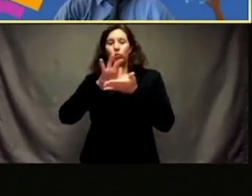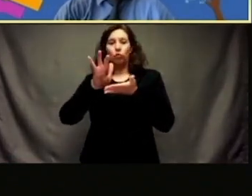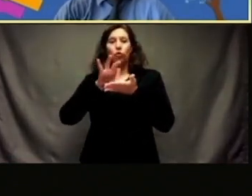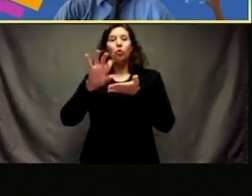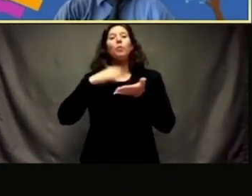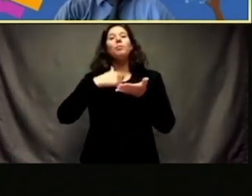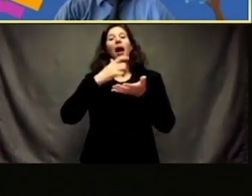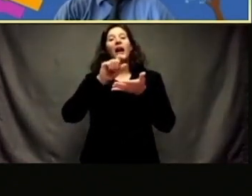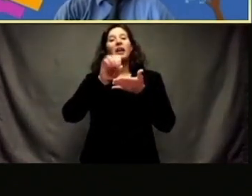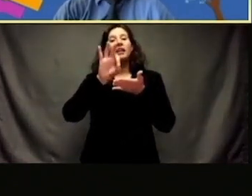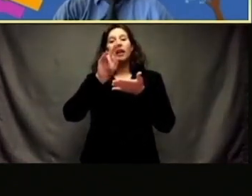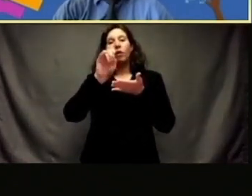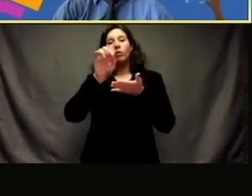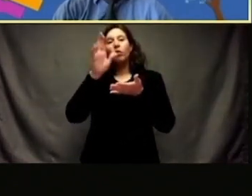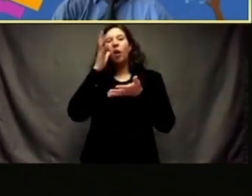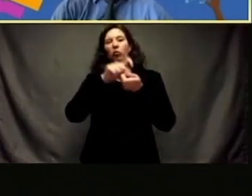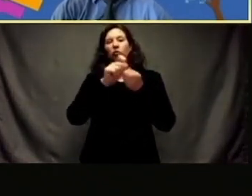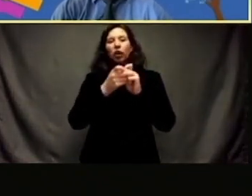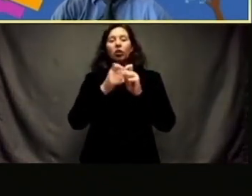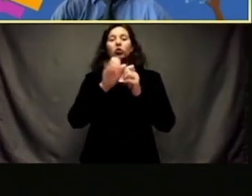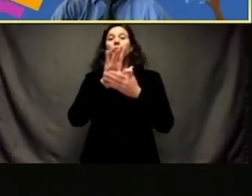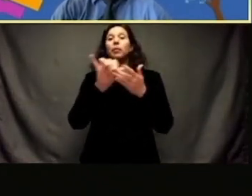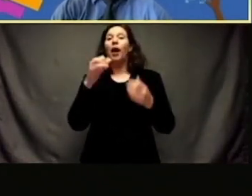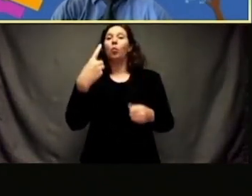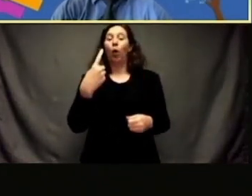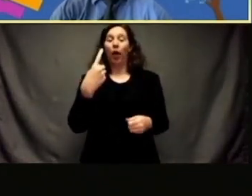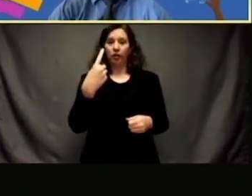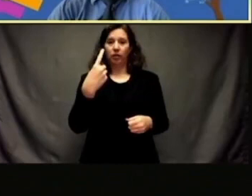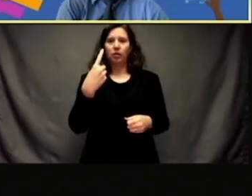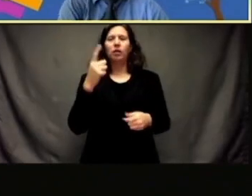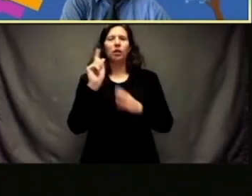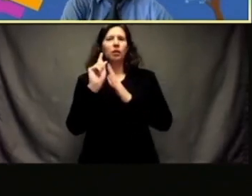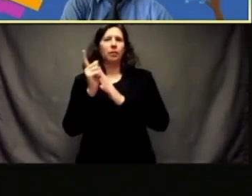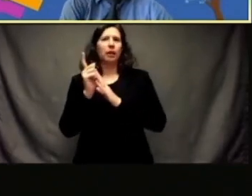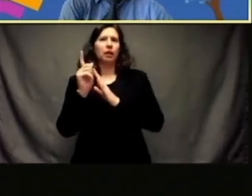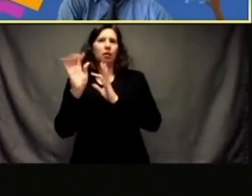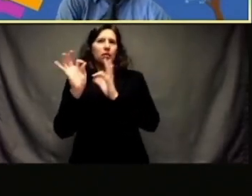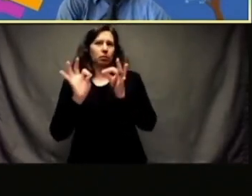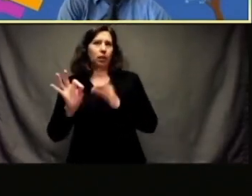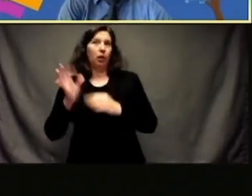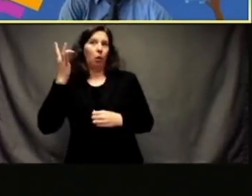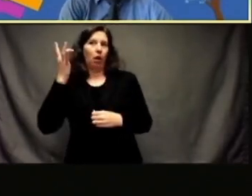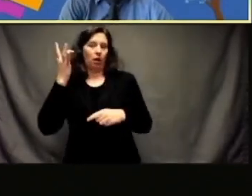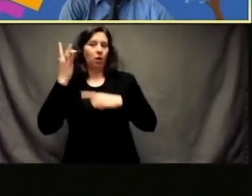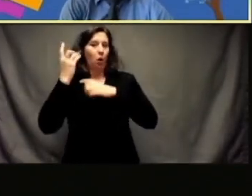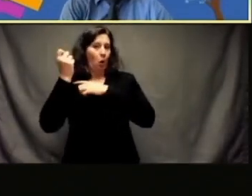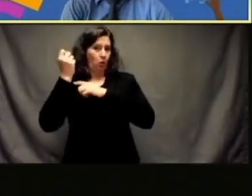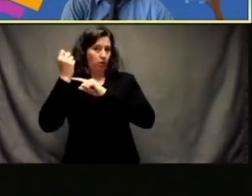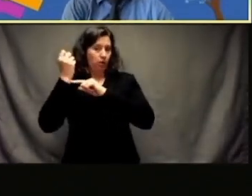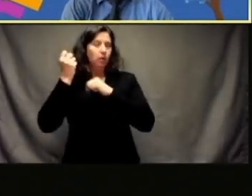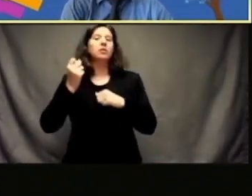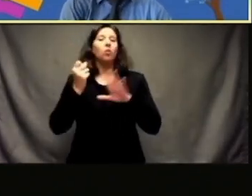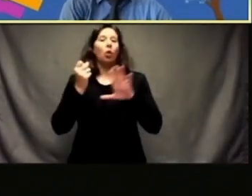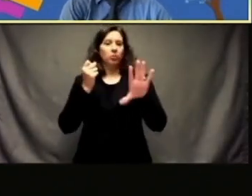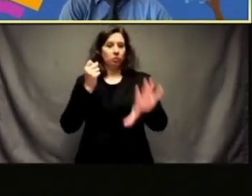counter by 1. Now in a minute, I'm going to explain to you why I'm doing that. But I'm going to just put that